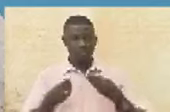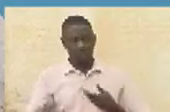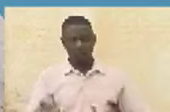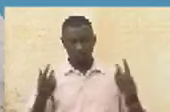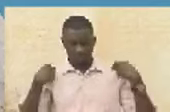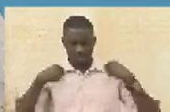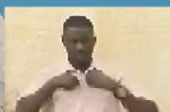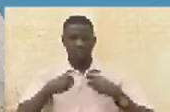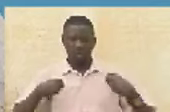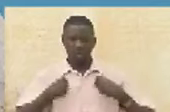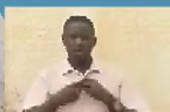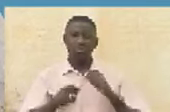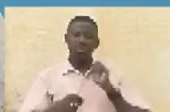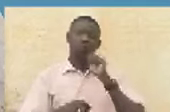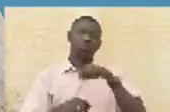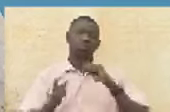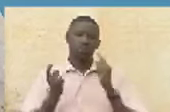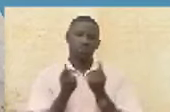your clothes.